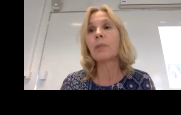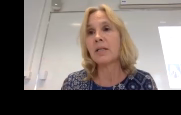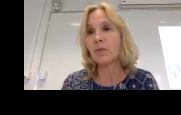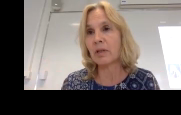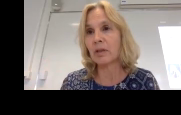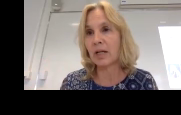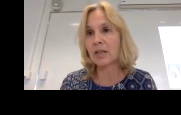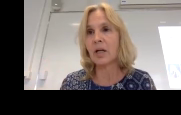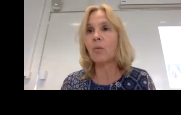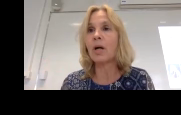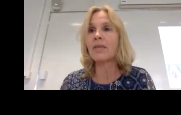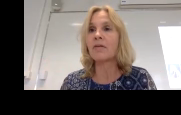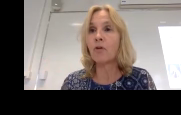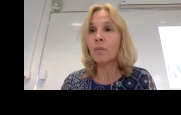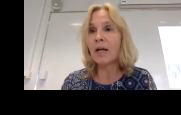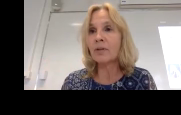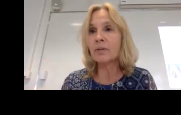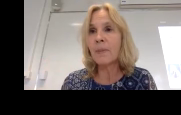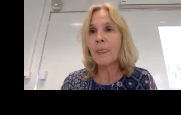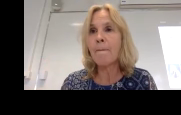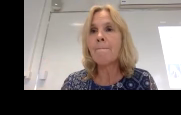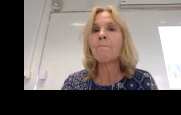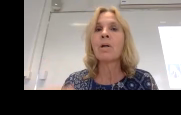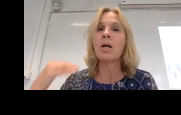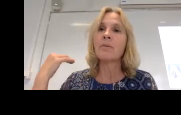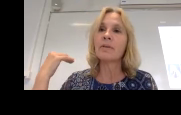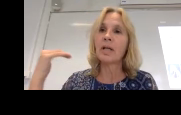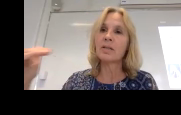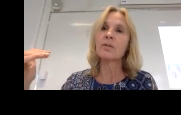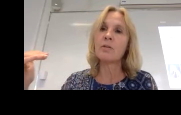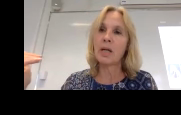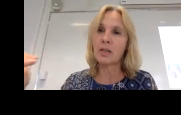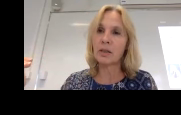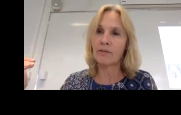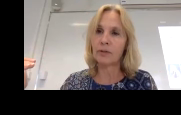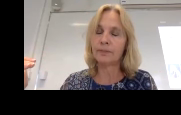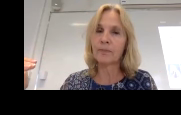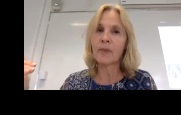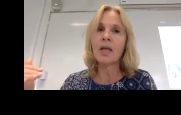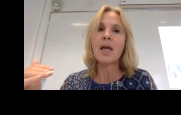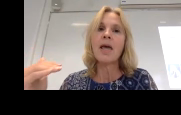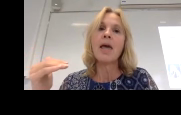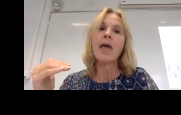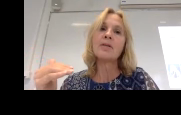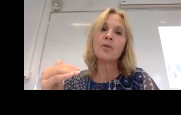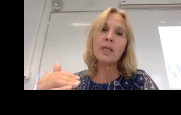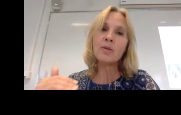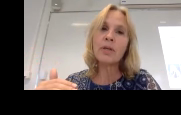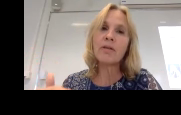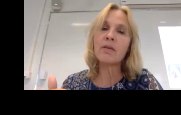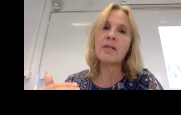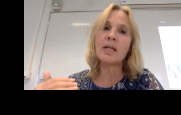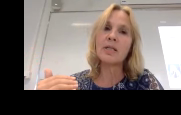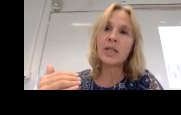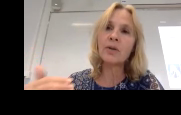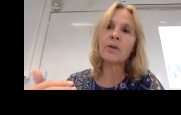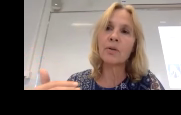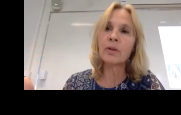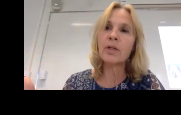two places within the lexicon, one at the form level, but also at the lexical semantic level. And so the reason we think